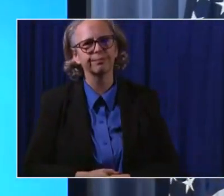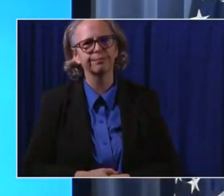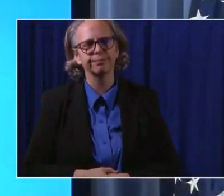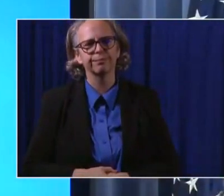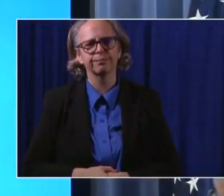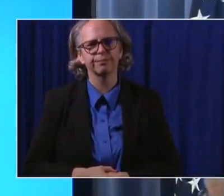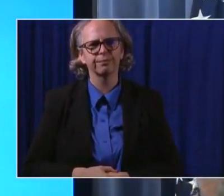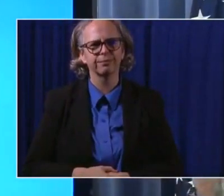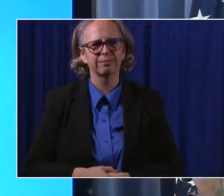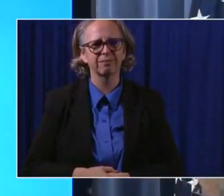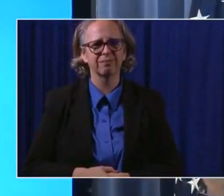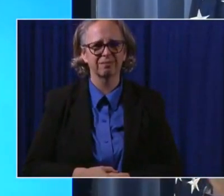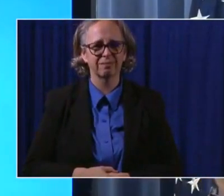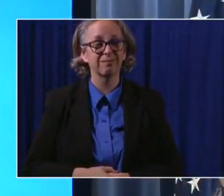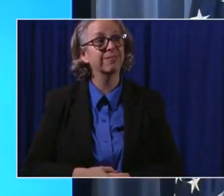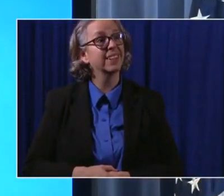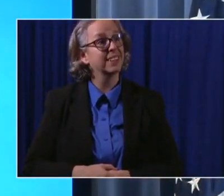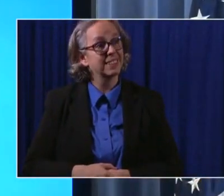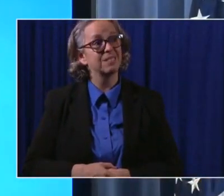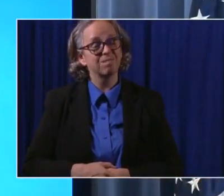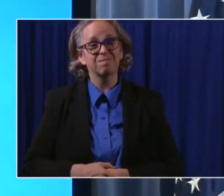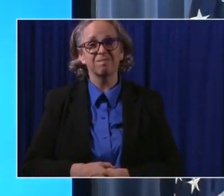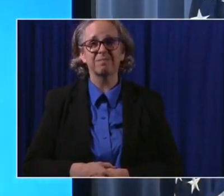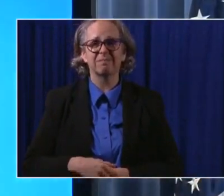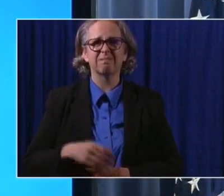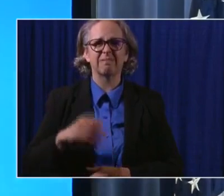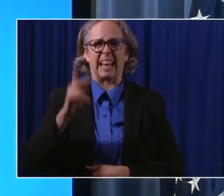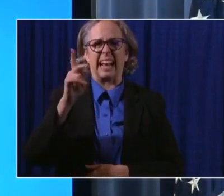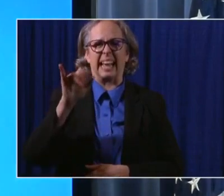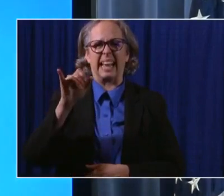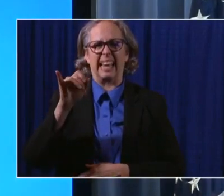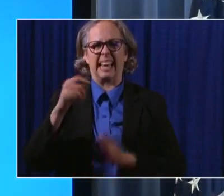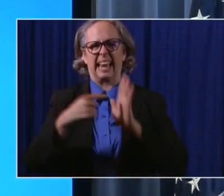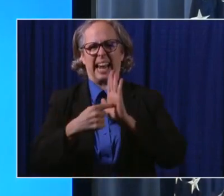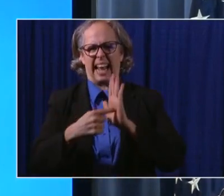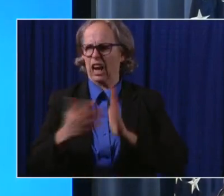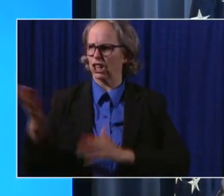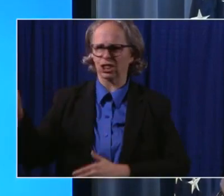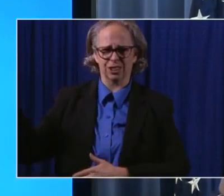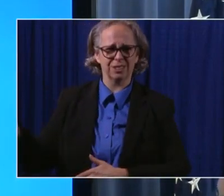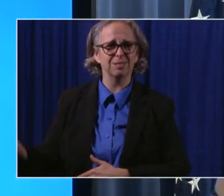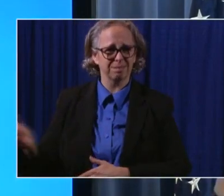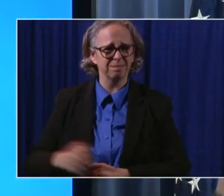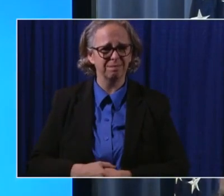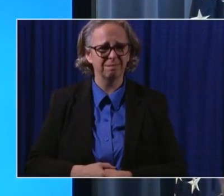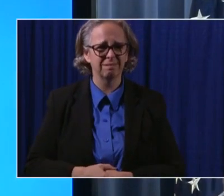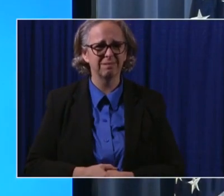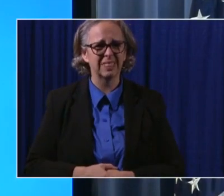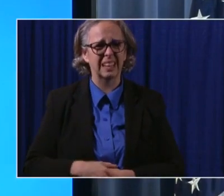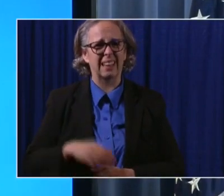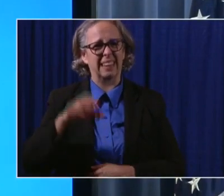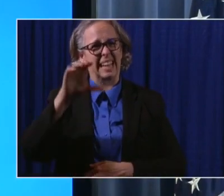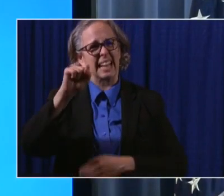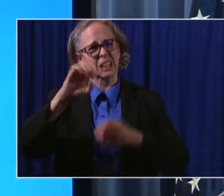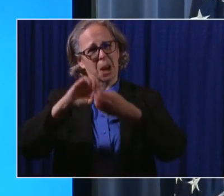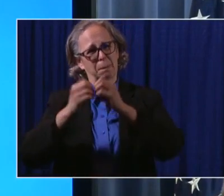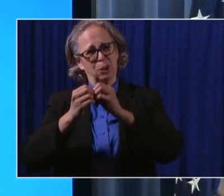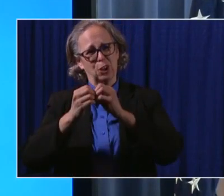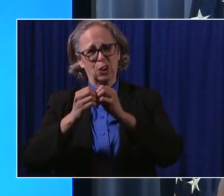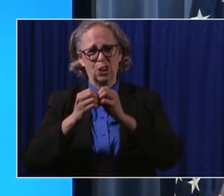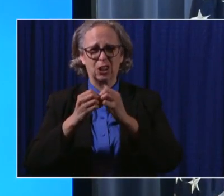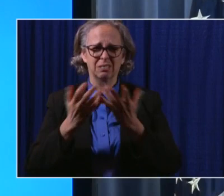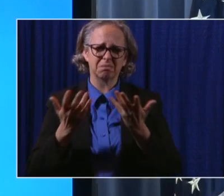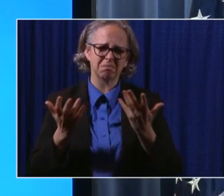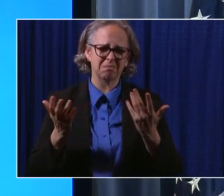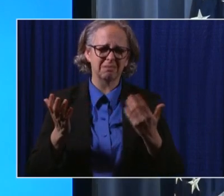So we look at the numbers. The case numbers are kind of hovering around 13, 14, 1,500.